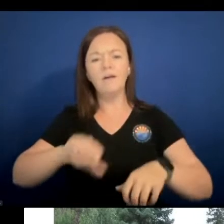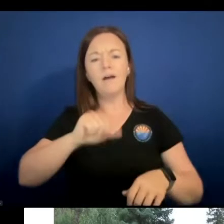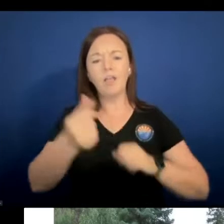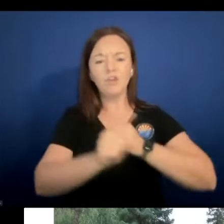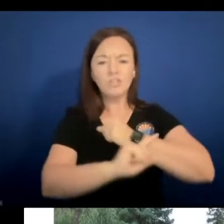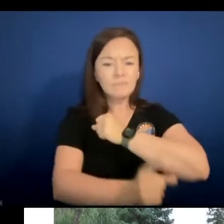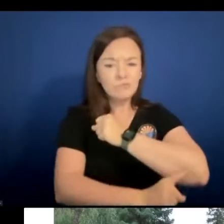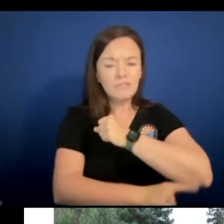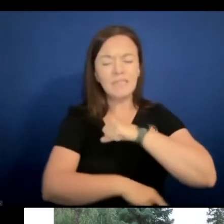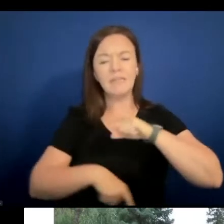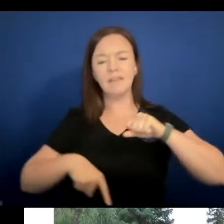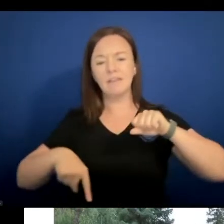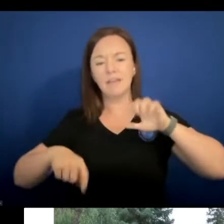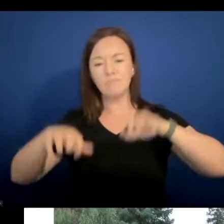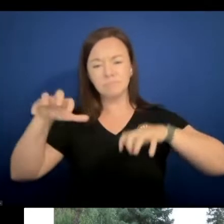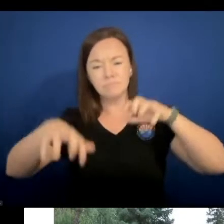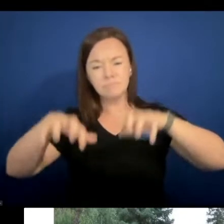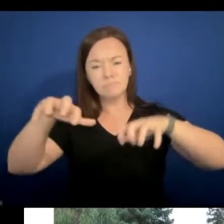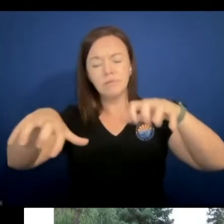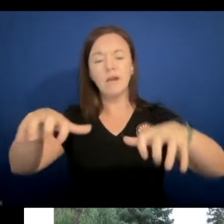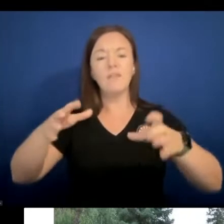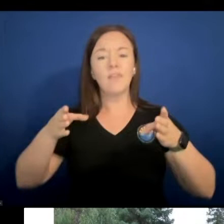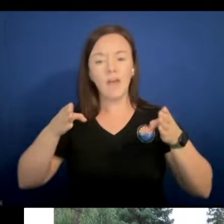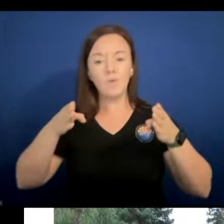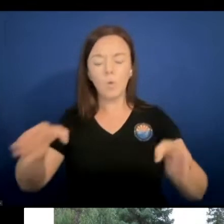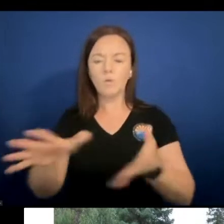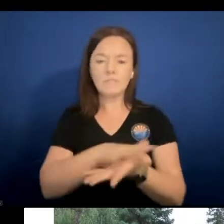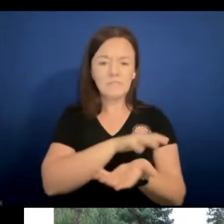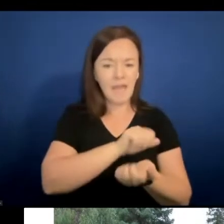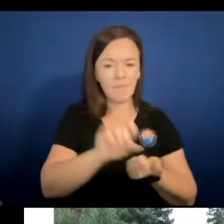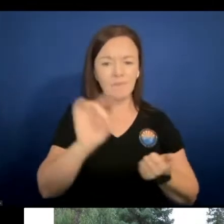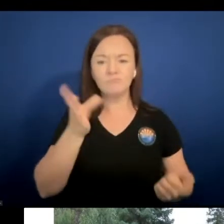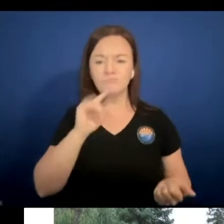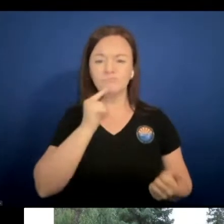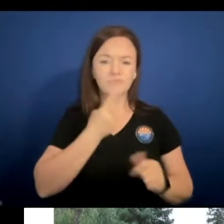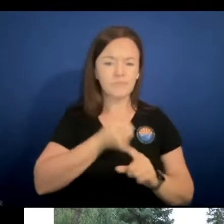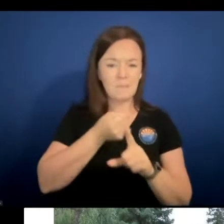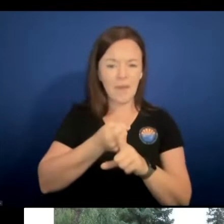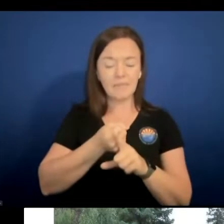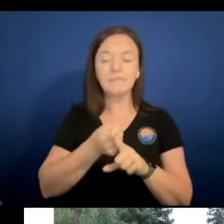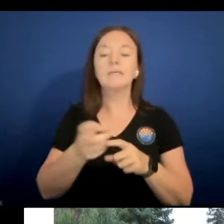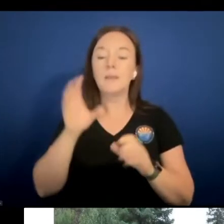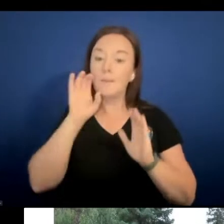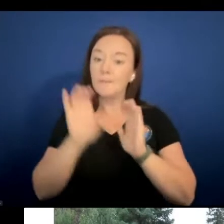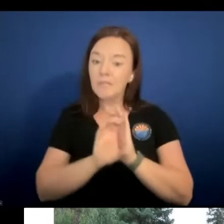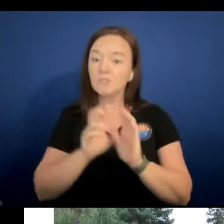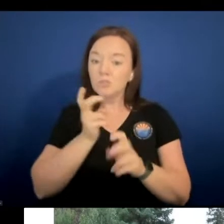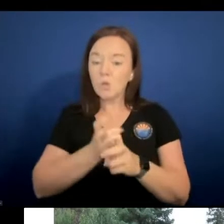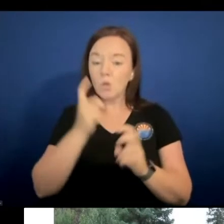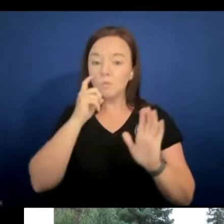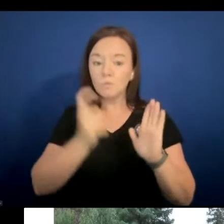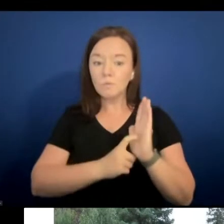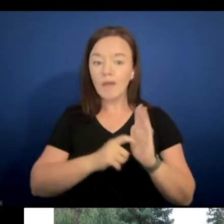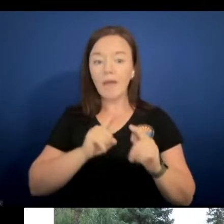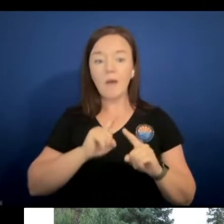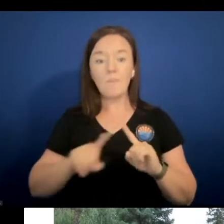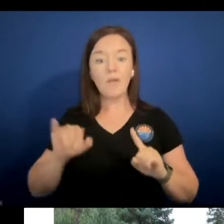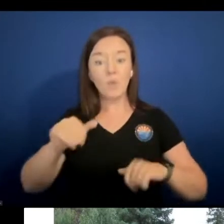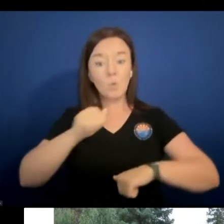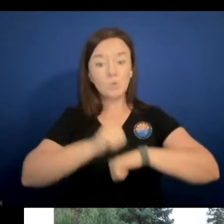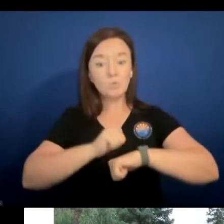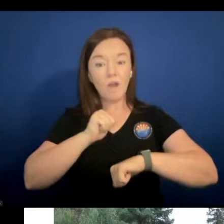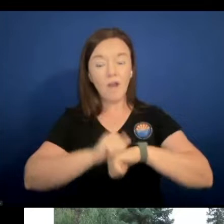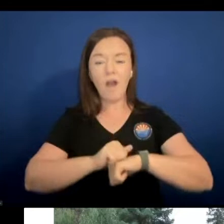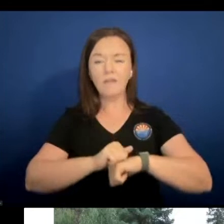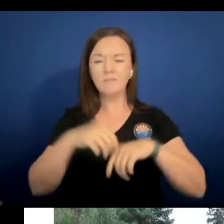that road being severely impacted. And what's really hard to see in this picture is the size of those rocks. So